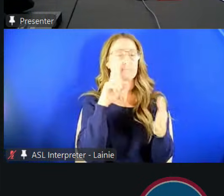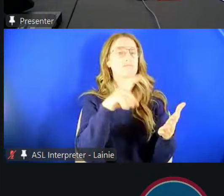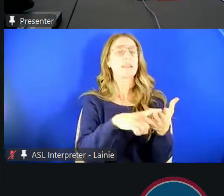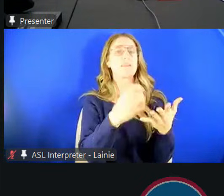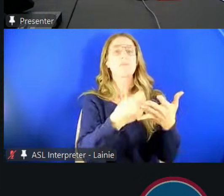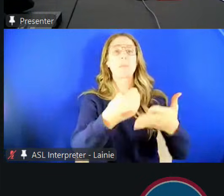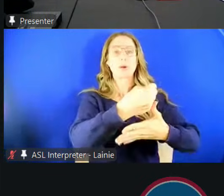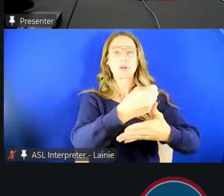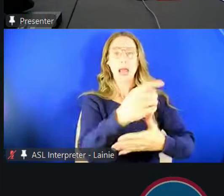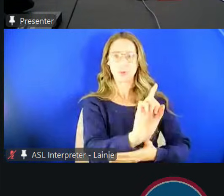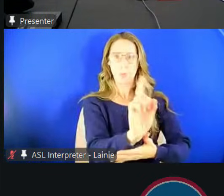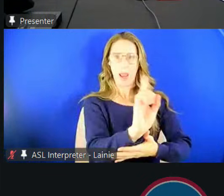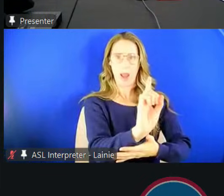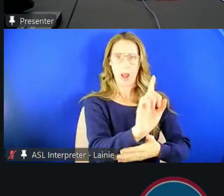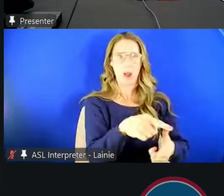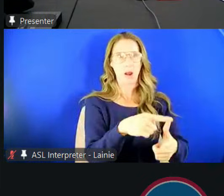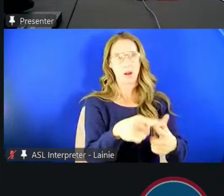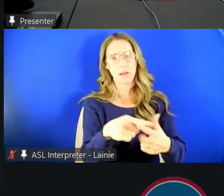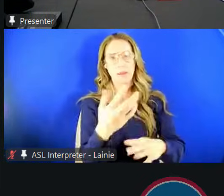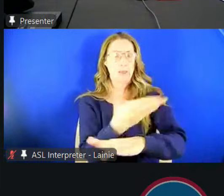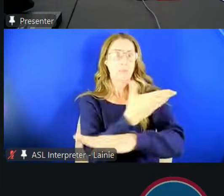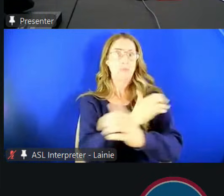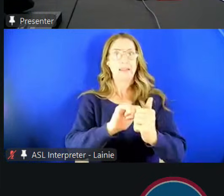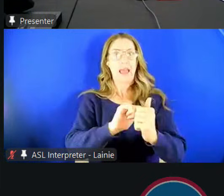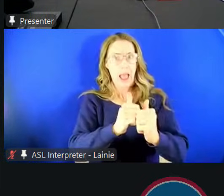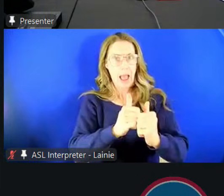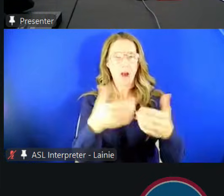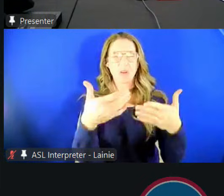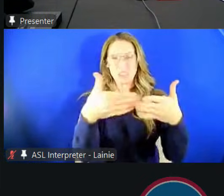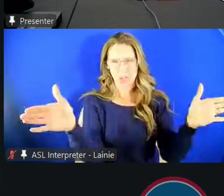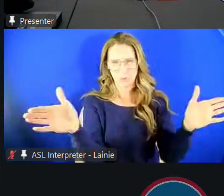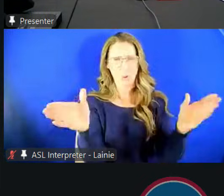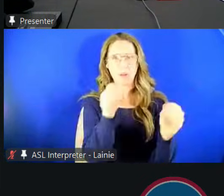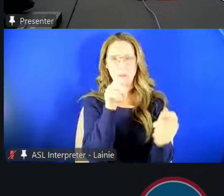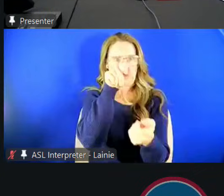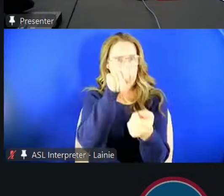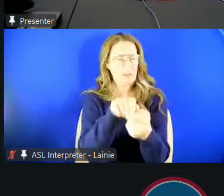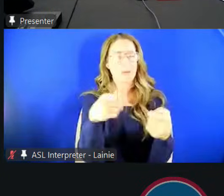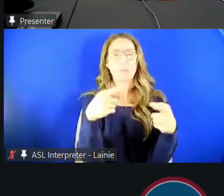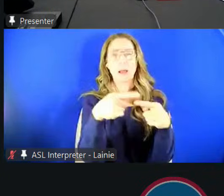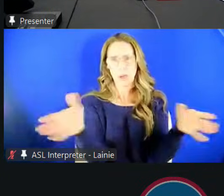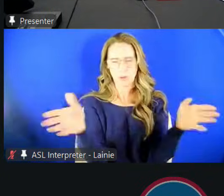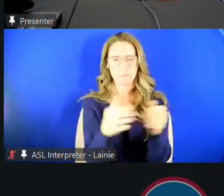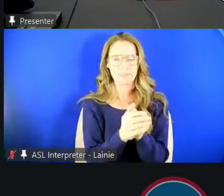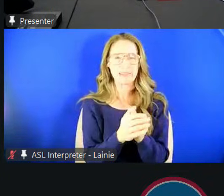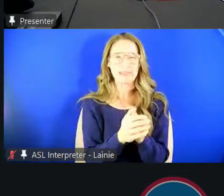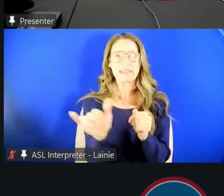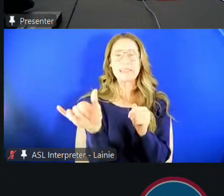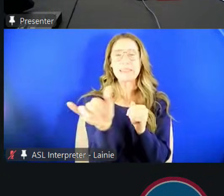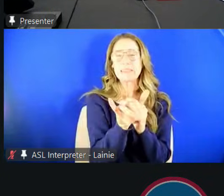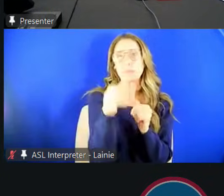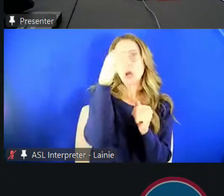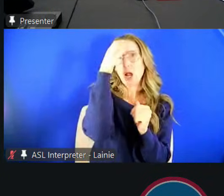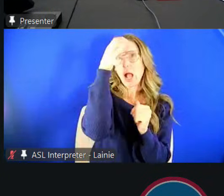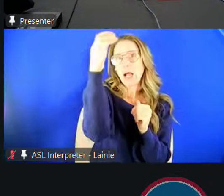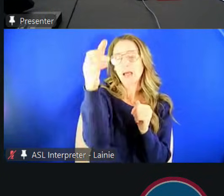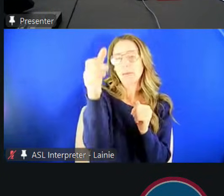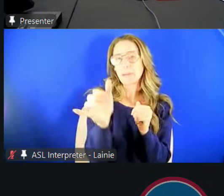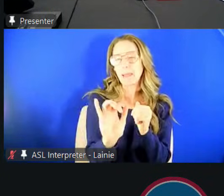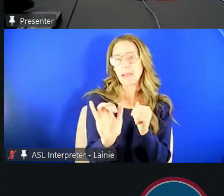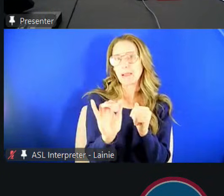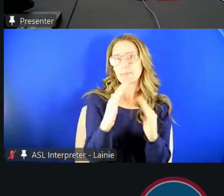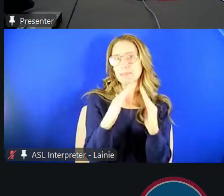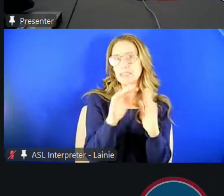here's ways to improve buses. It's a parallel to it that's been brought up is similar to like the City